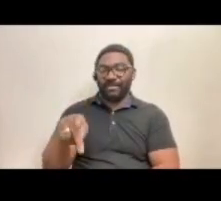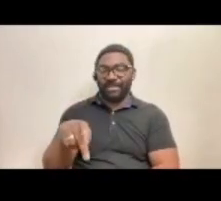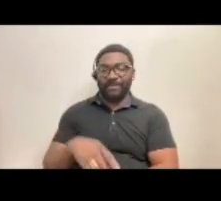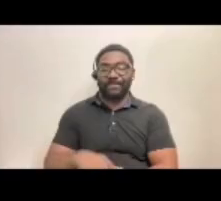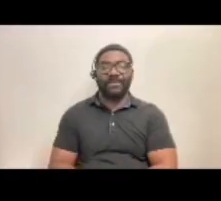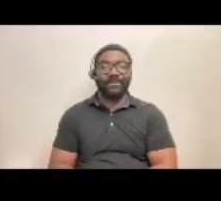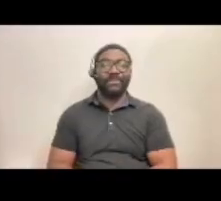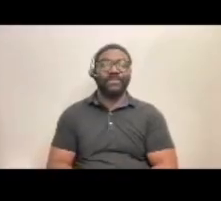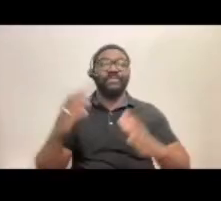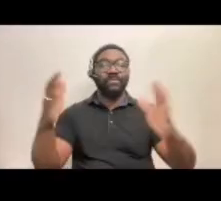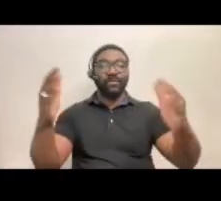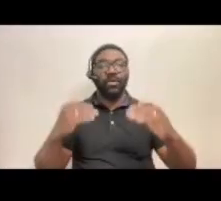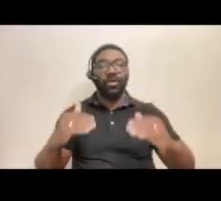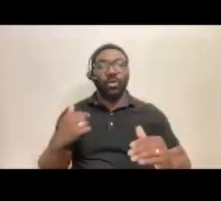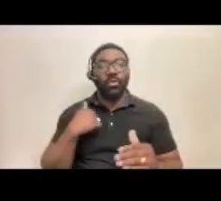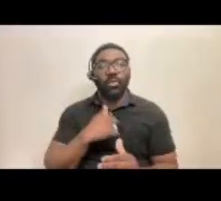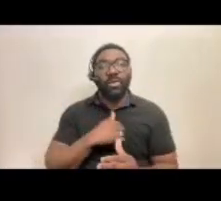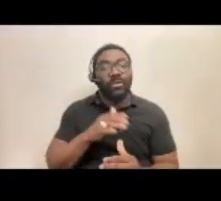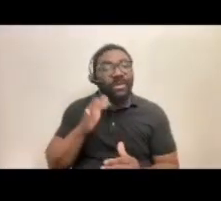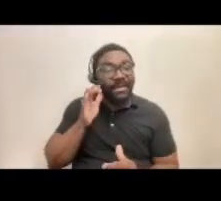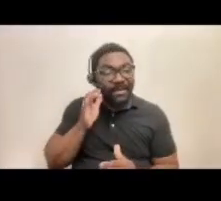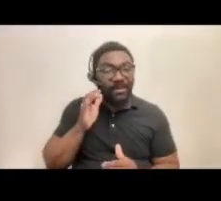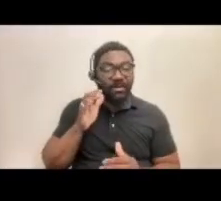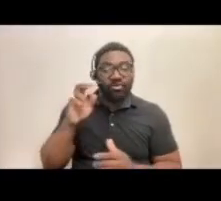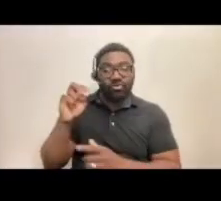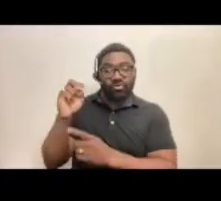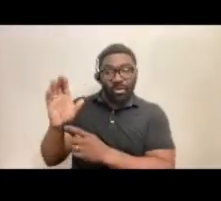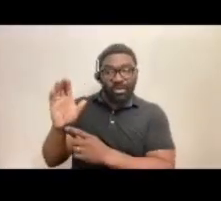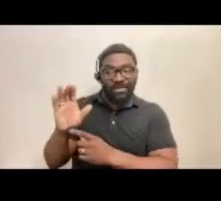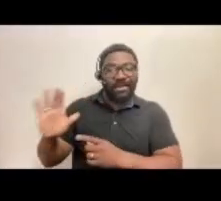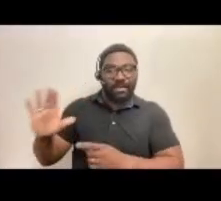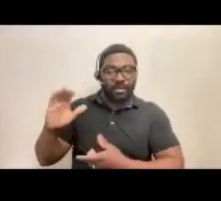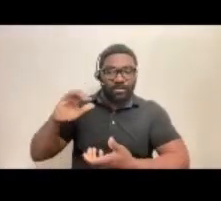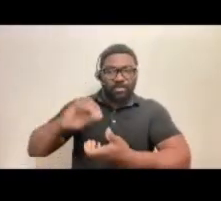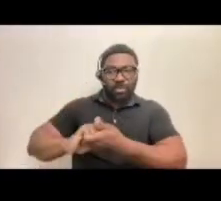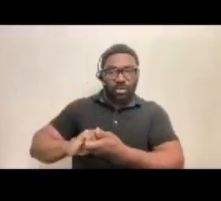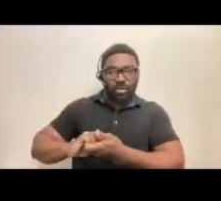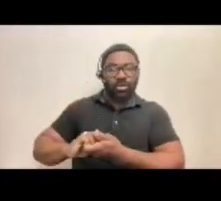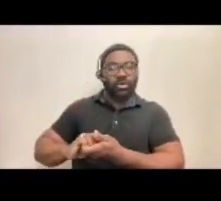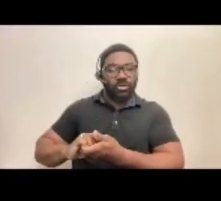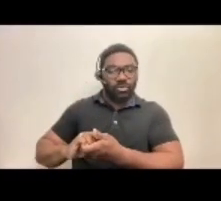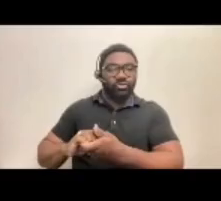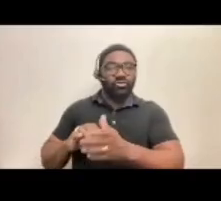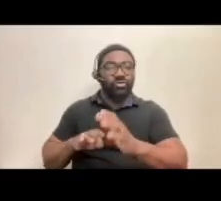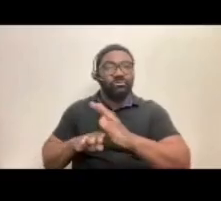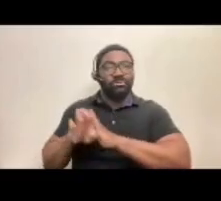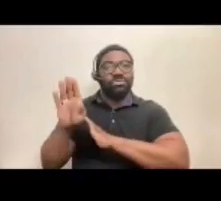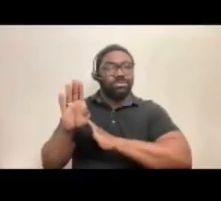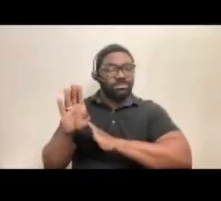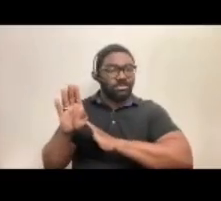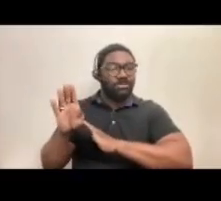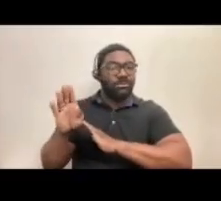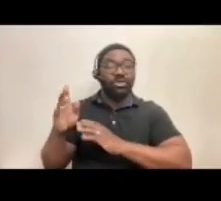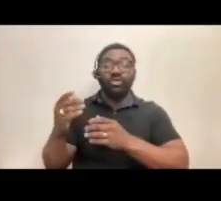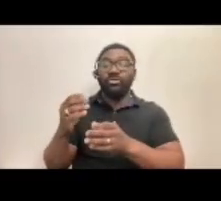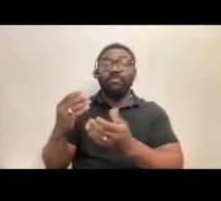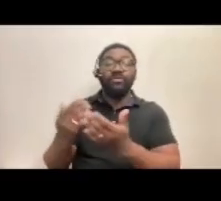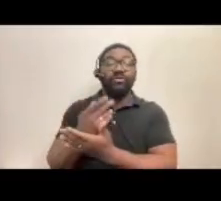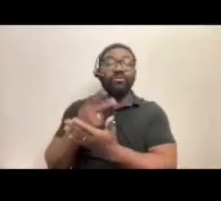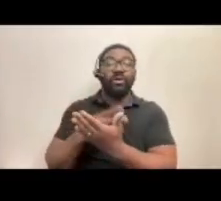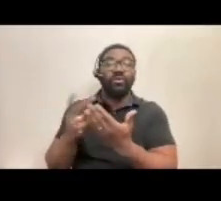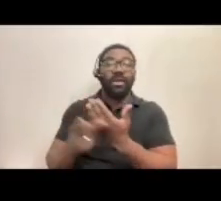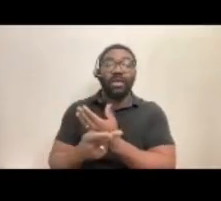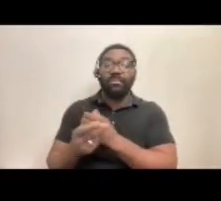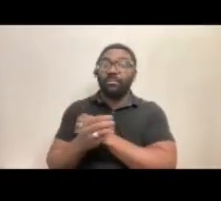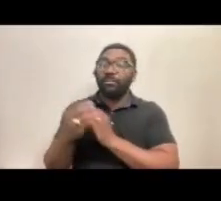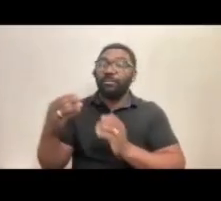We are going to hear about how North Carolina has partnered to launch a tuition-free DSP advanced training, build